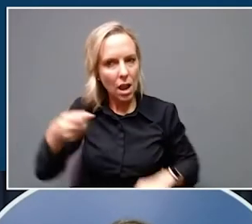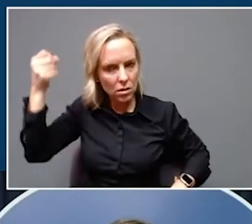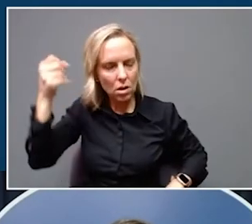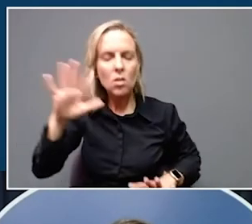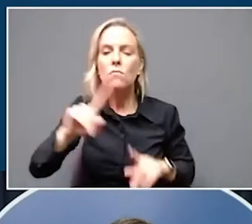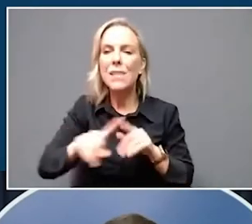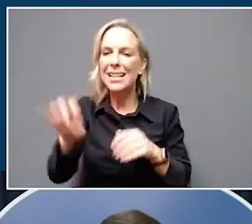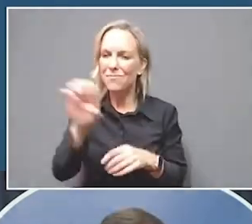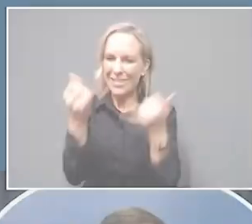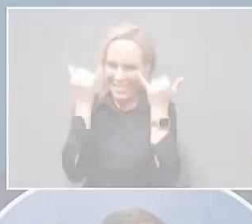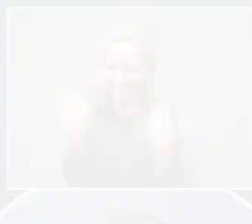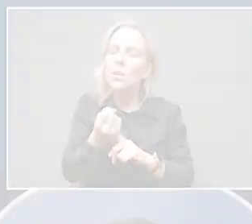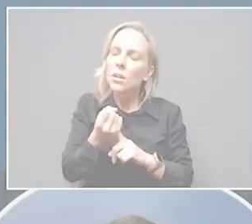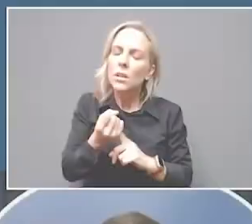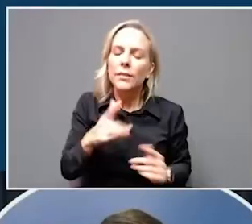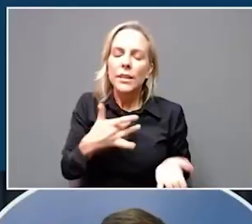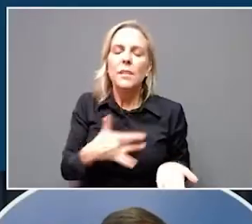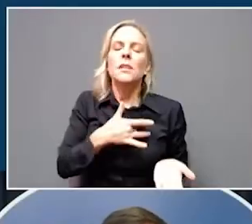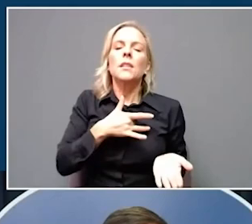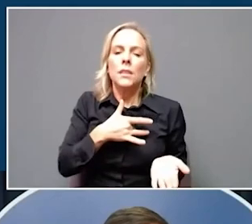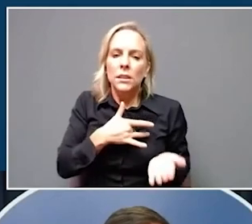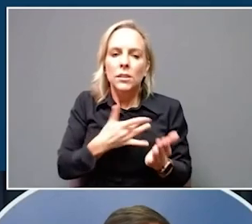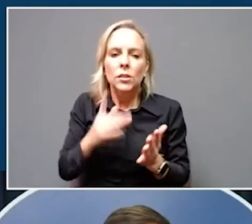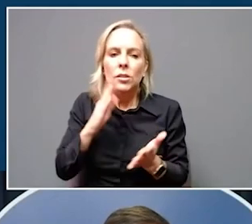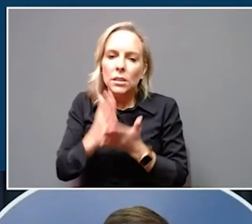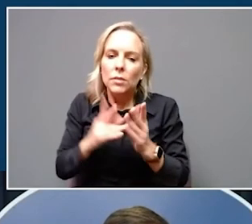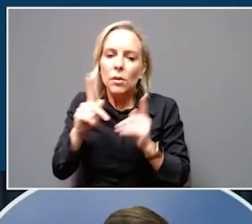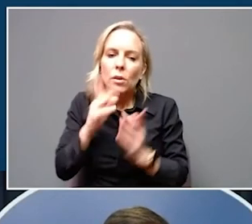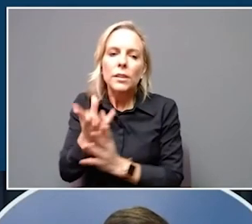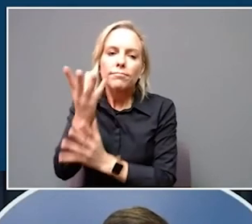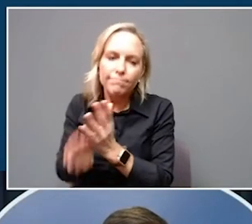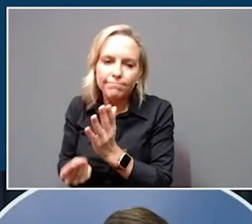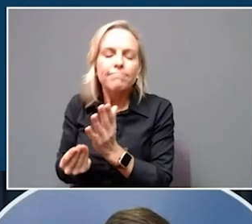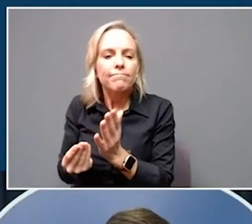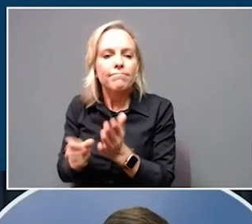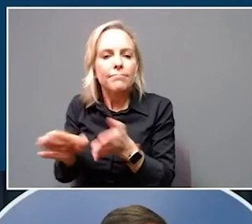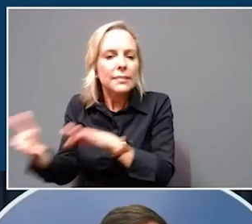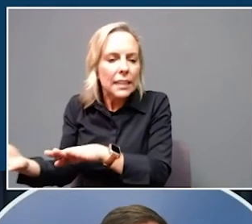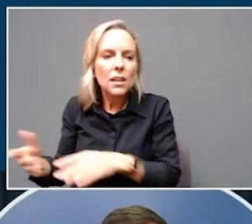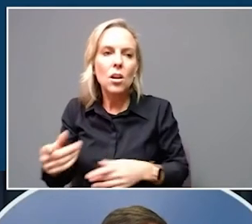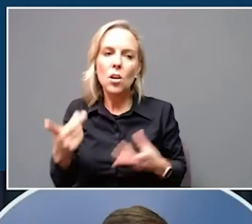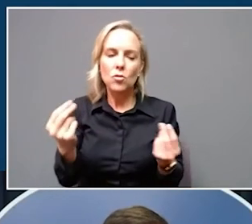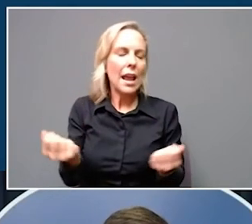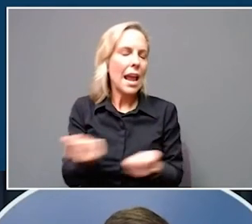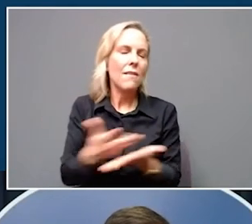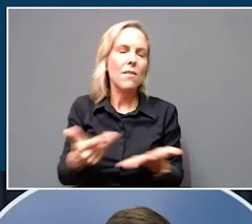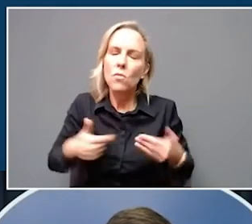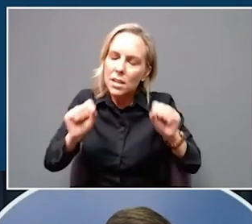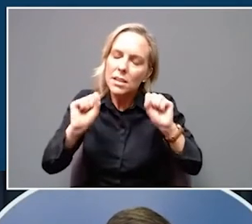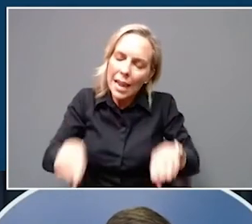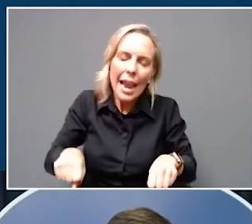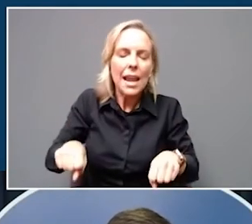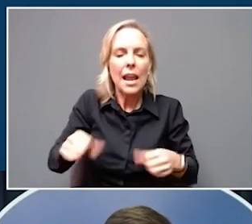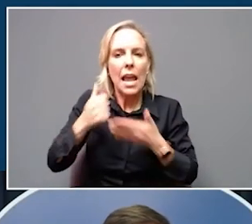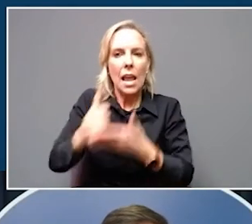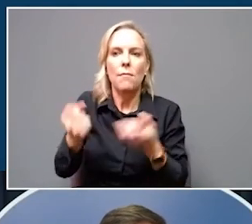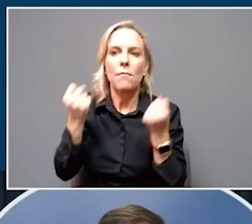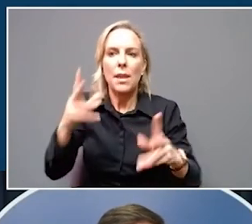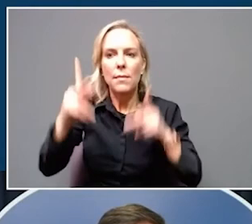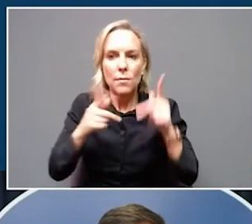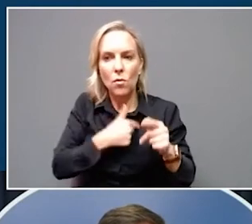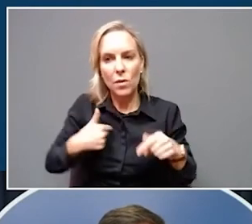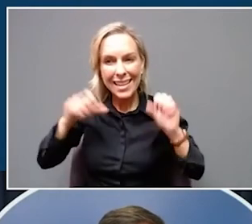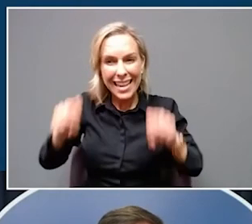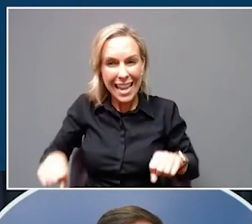needs that people will have. But we are going to do everything we can to help as many people as possible. This is what we do